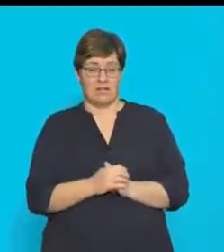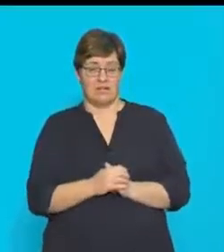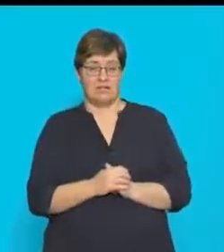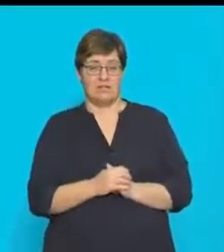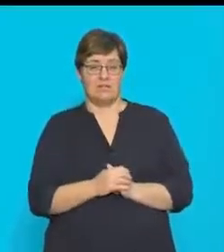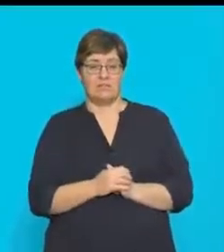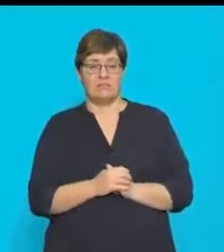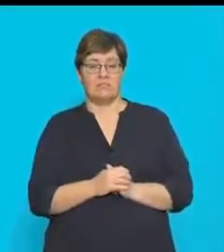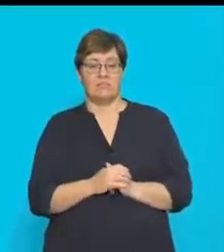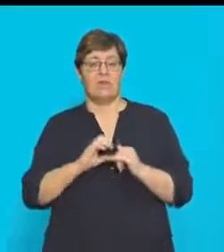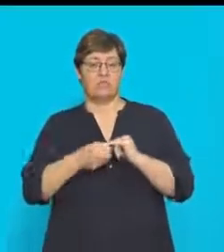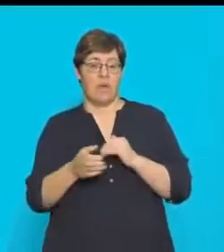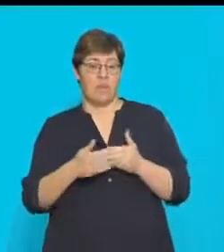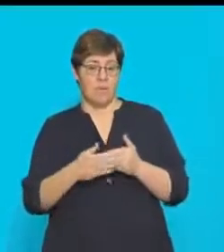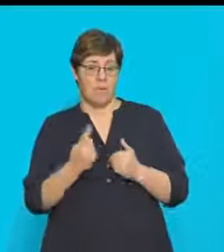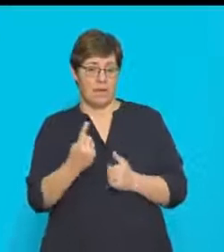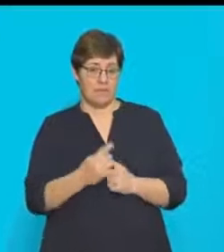Let's try one more.